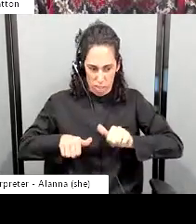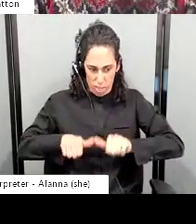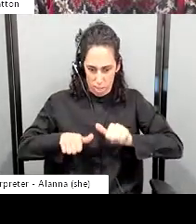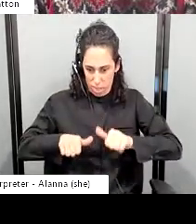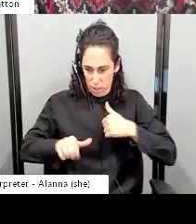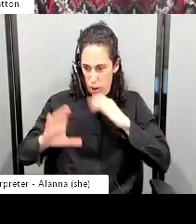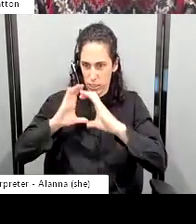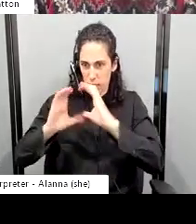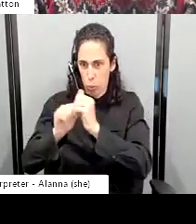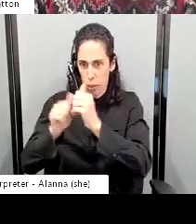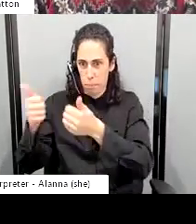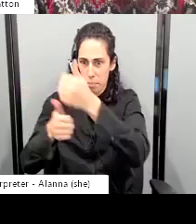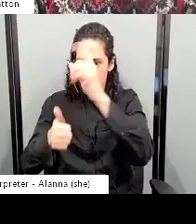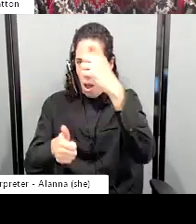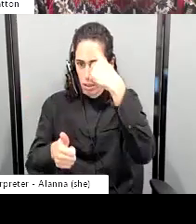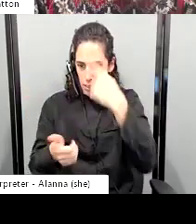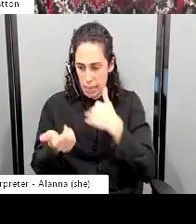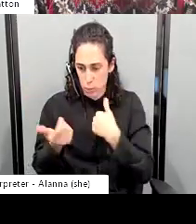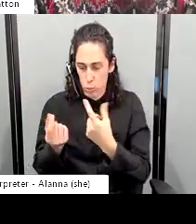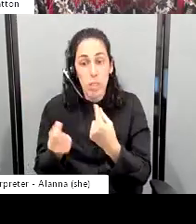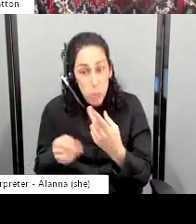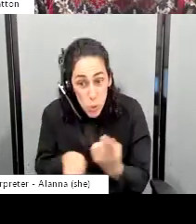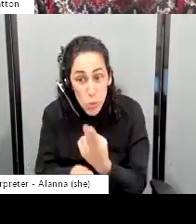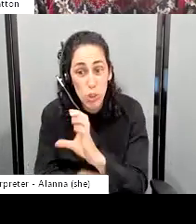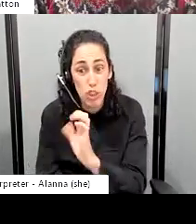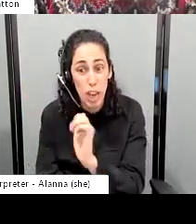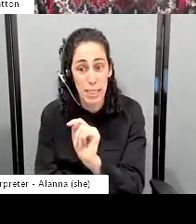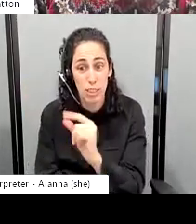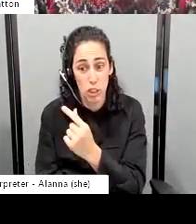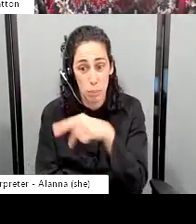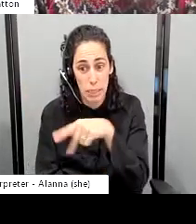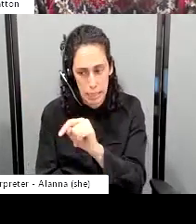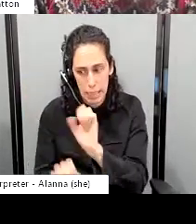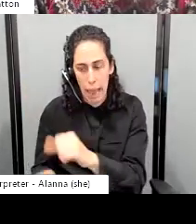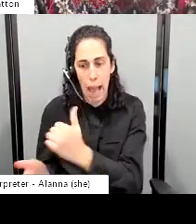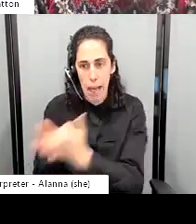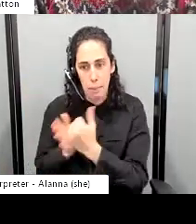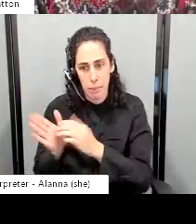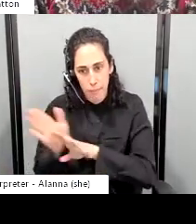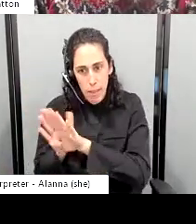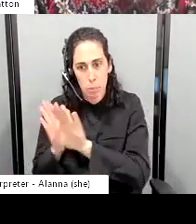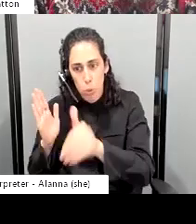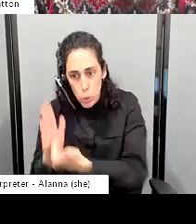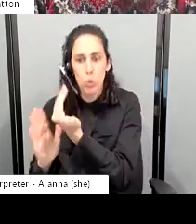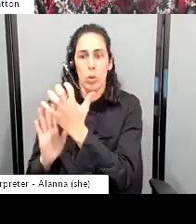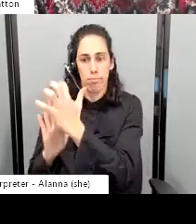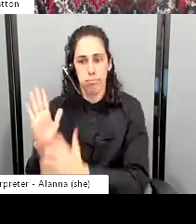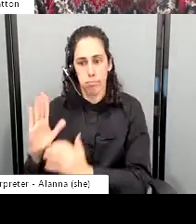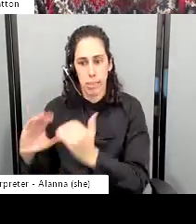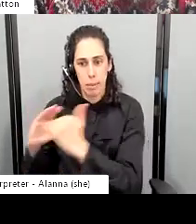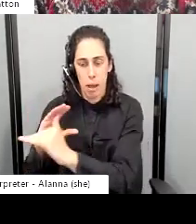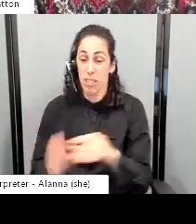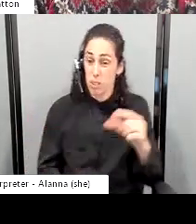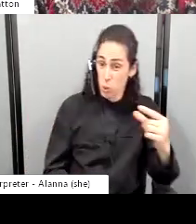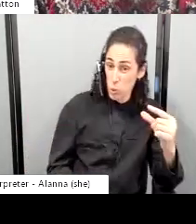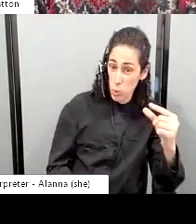even generating images, generating pictures out of nowhere based on your description. So take a second to sort of indicate, I know